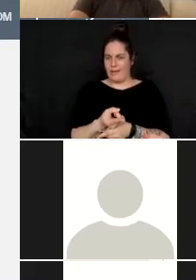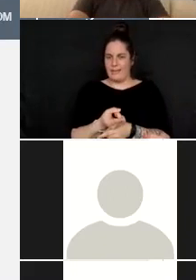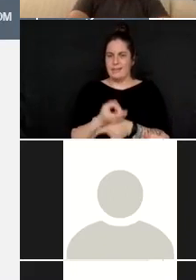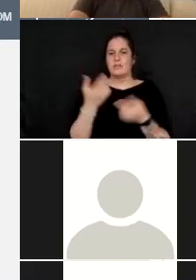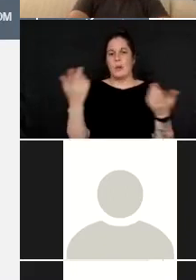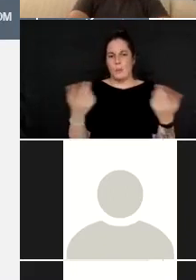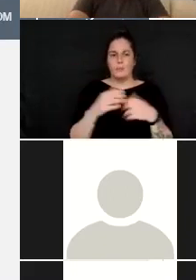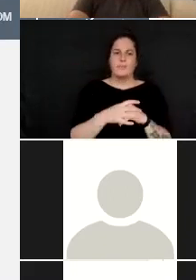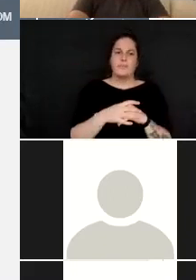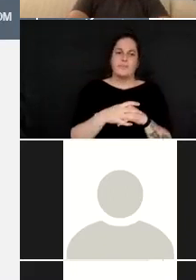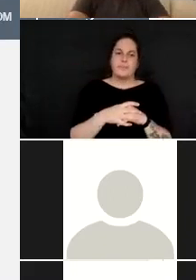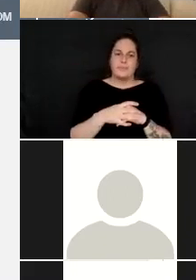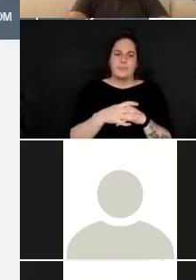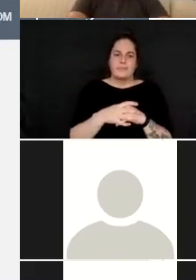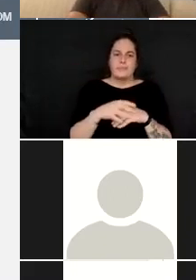rest,